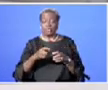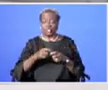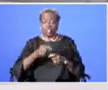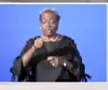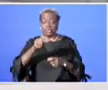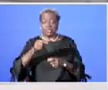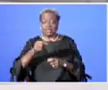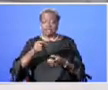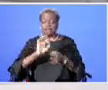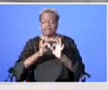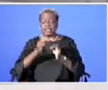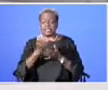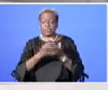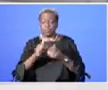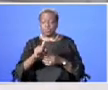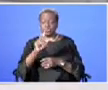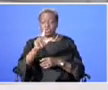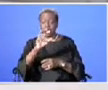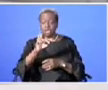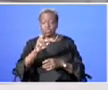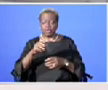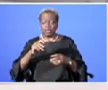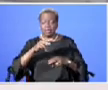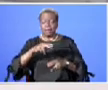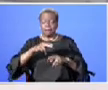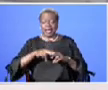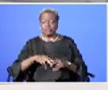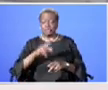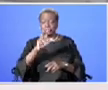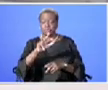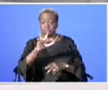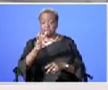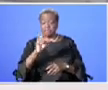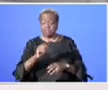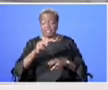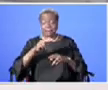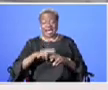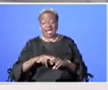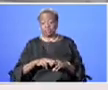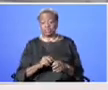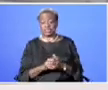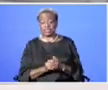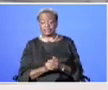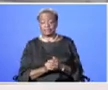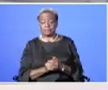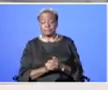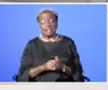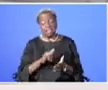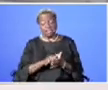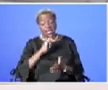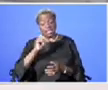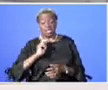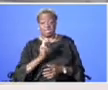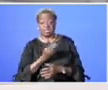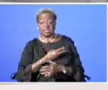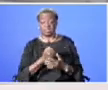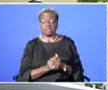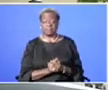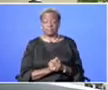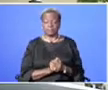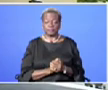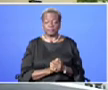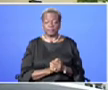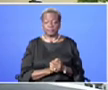350 pounds, because that is us. Minister Sands, who said the country is in the midst of a surge in positive